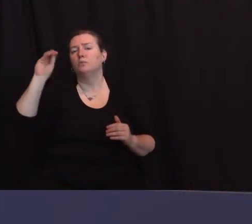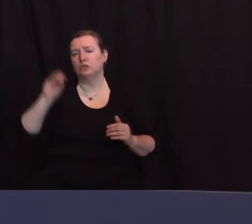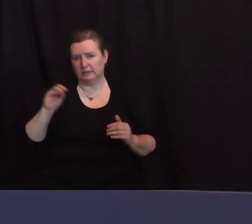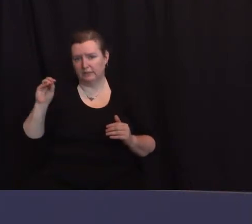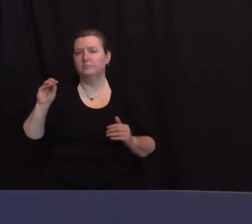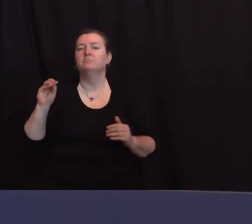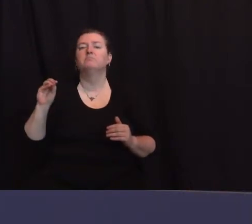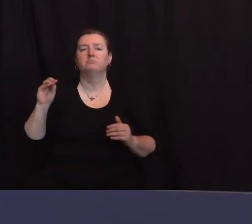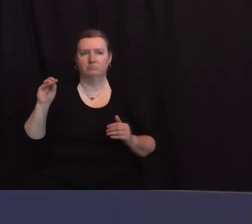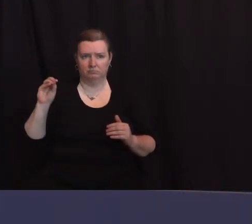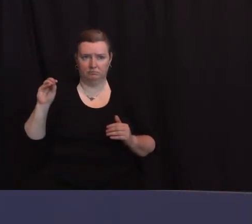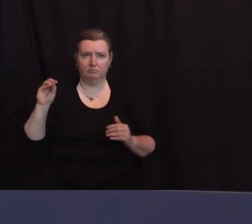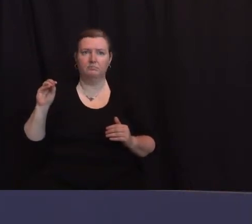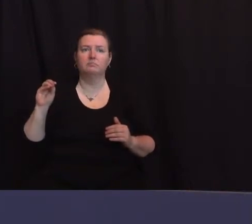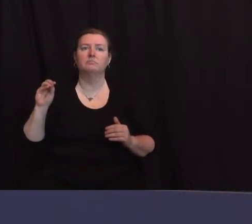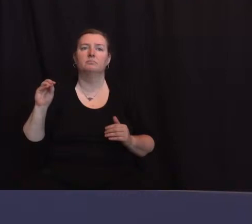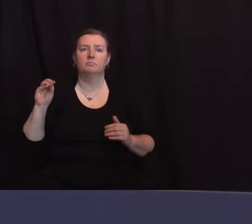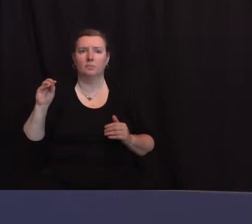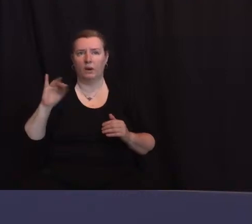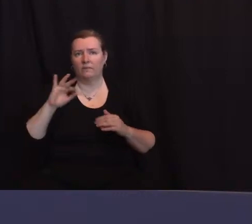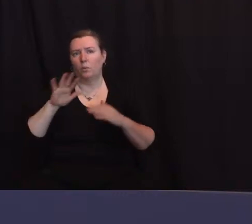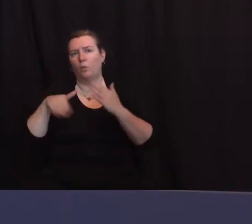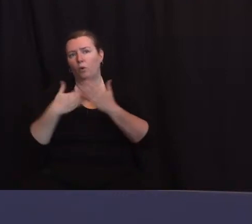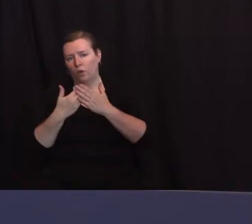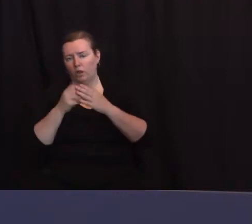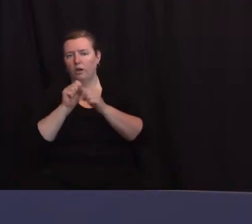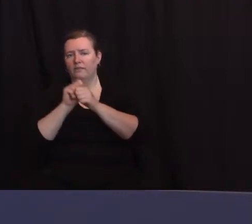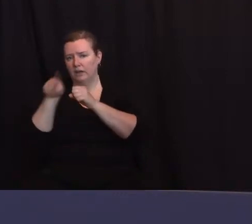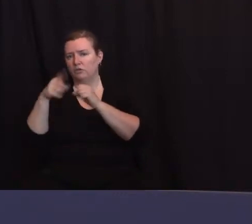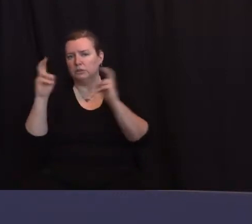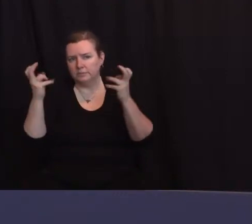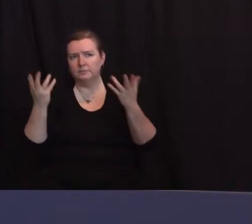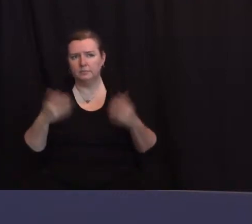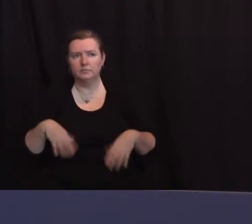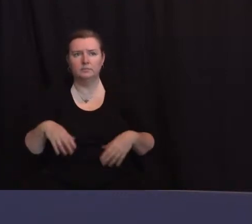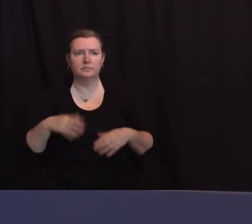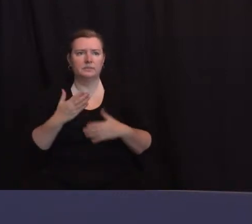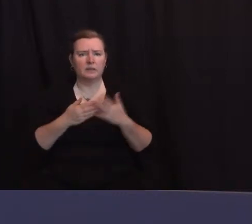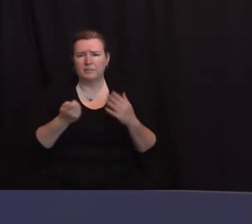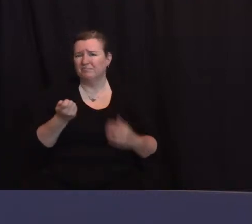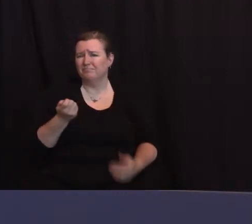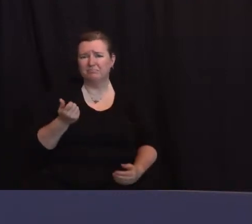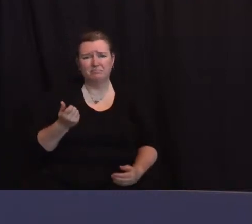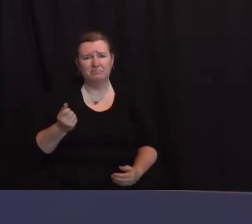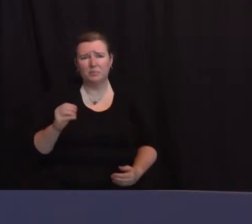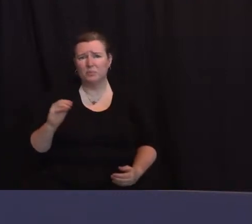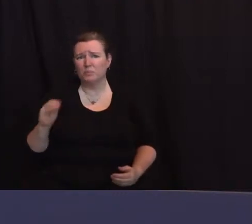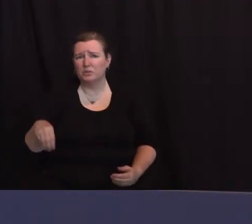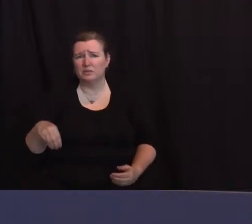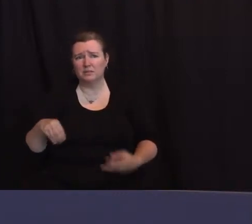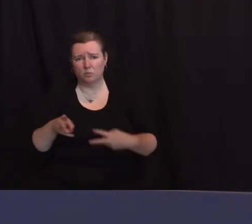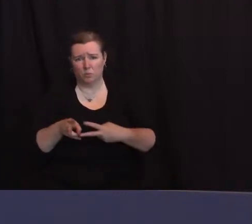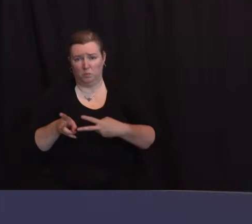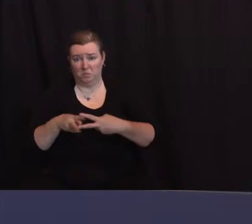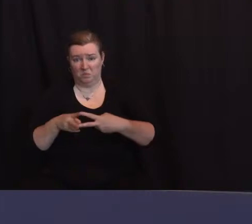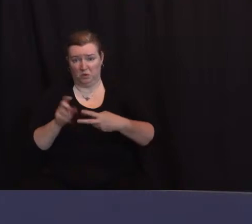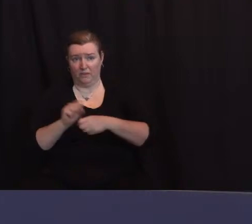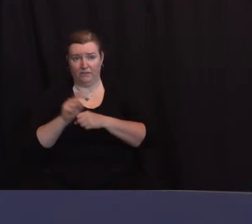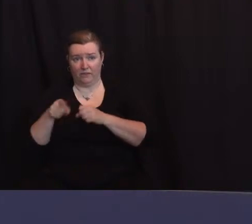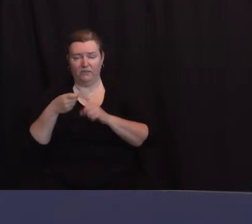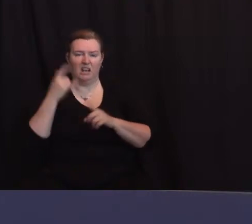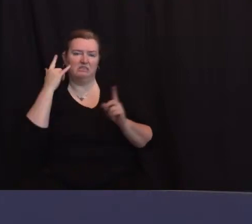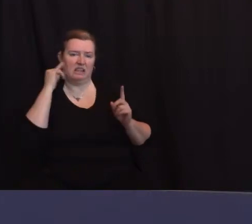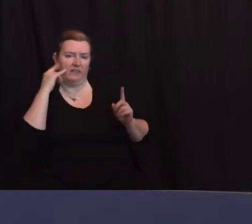in the past 4 weeks. We're also seeing some small percentages of 2 variants that originated in